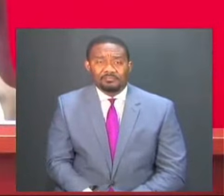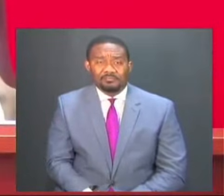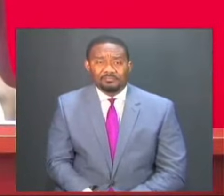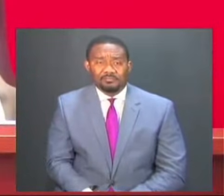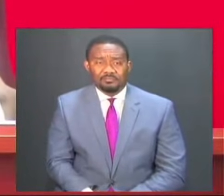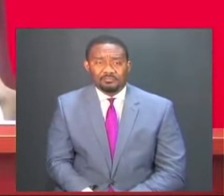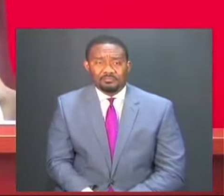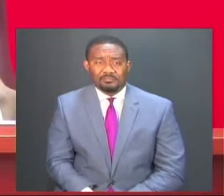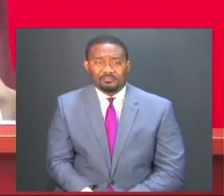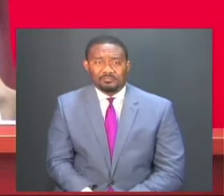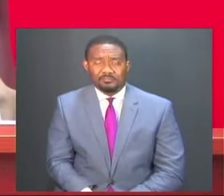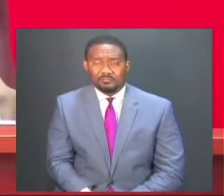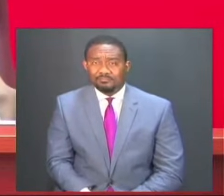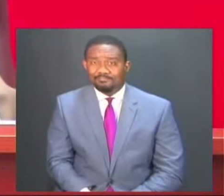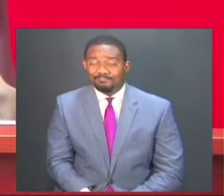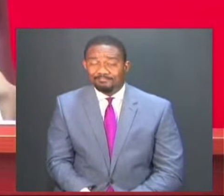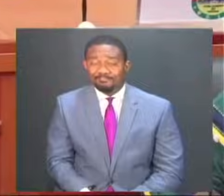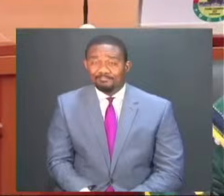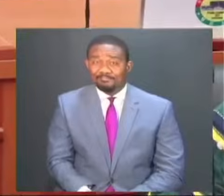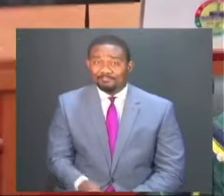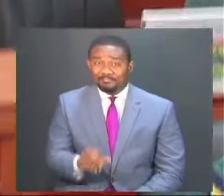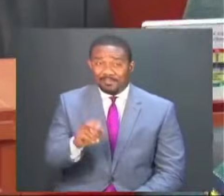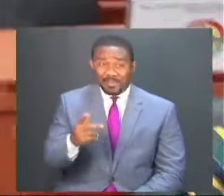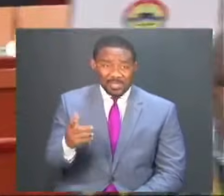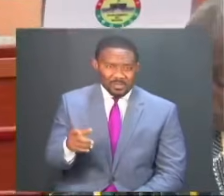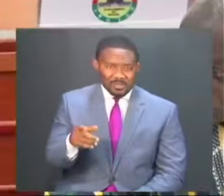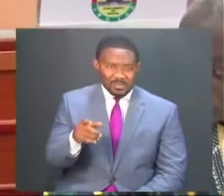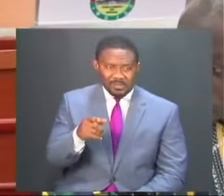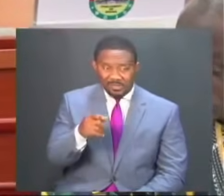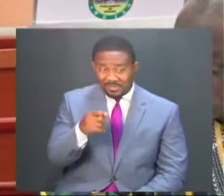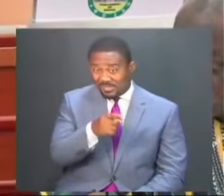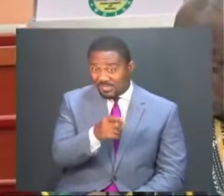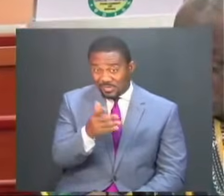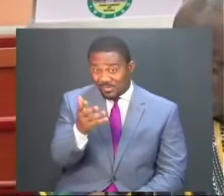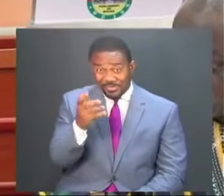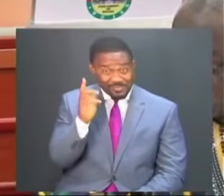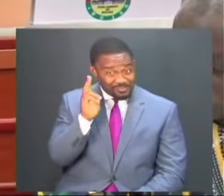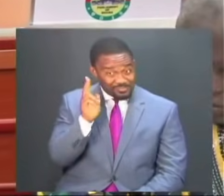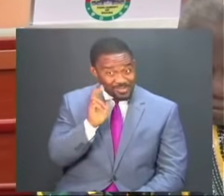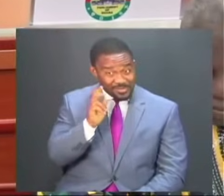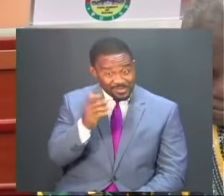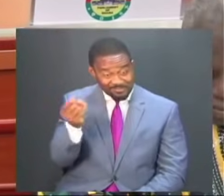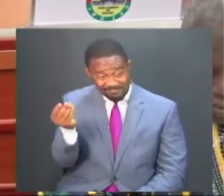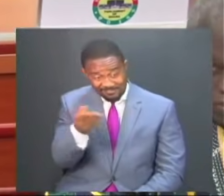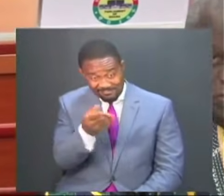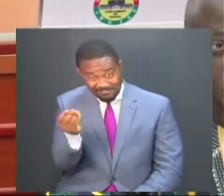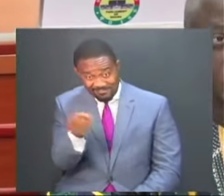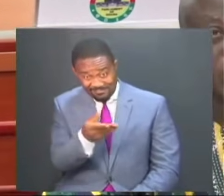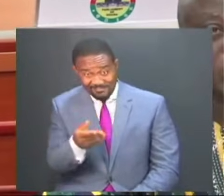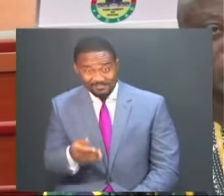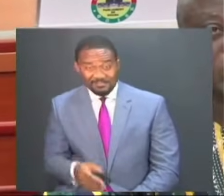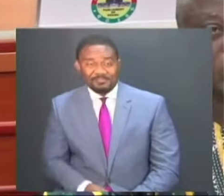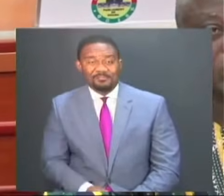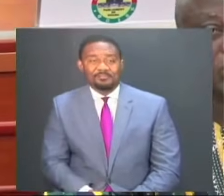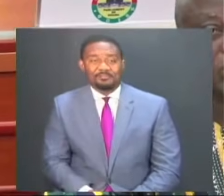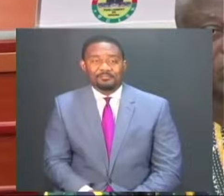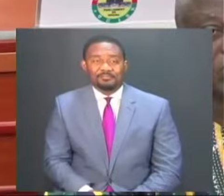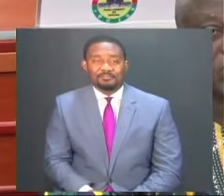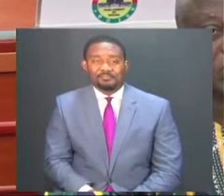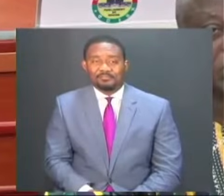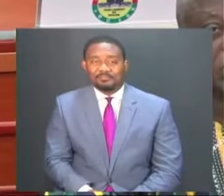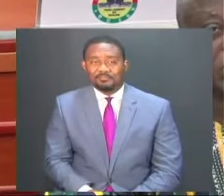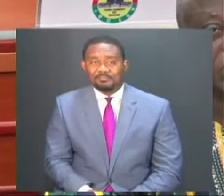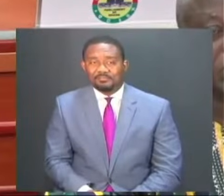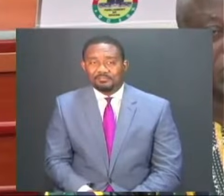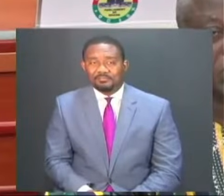Minister, you have the floor. He wants to hear your voice. Thank you, Mr. Speaker. Mr. Speaker,